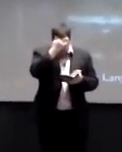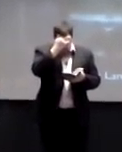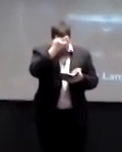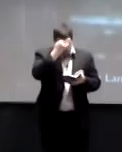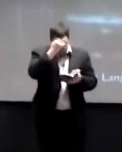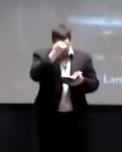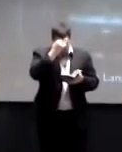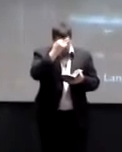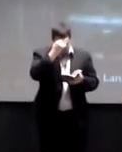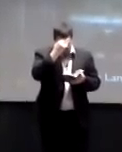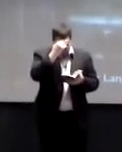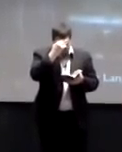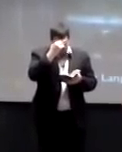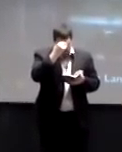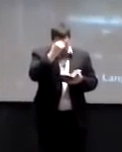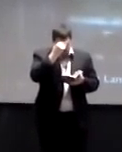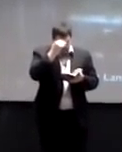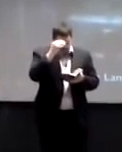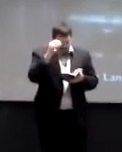He goes on and he says,